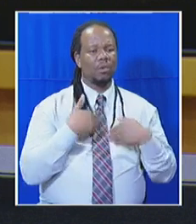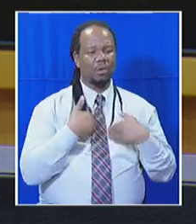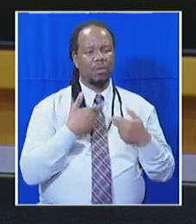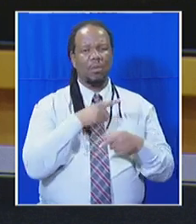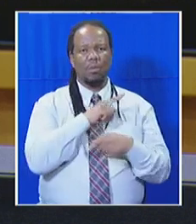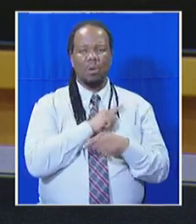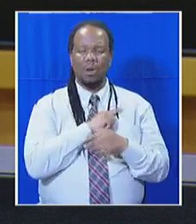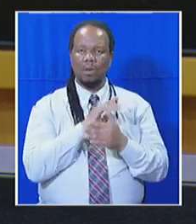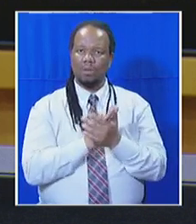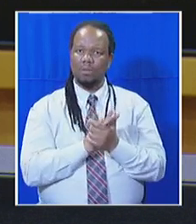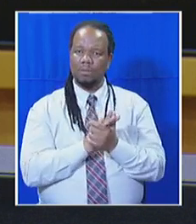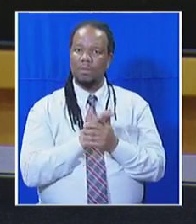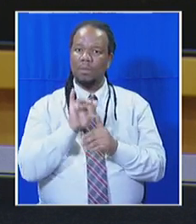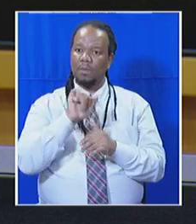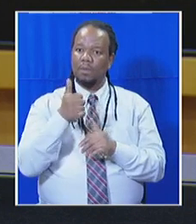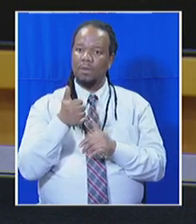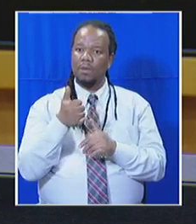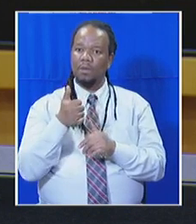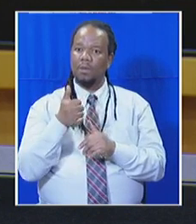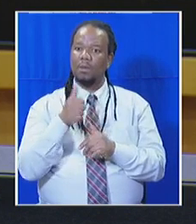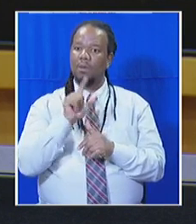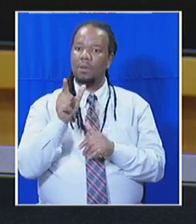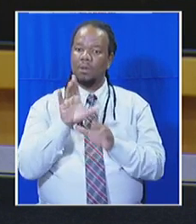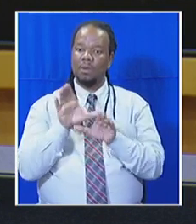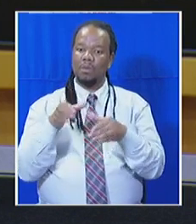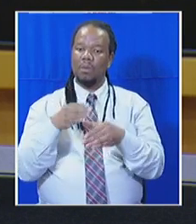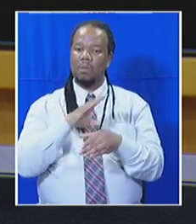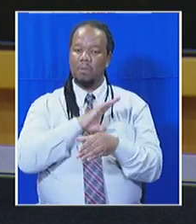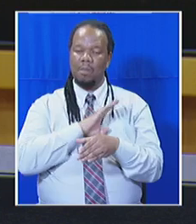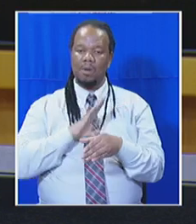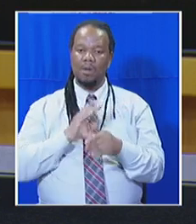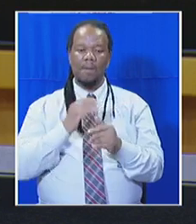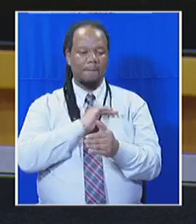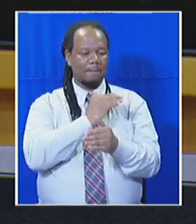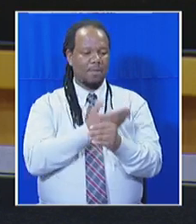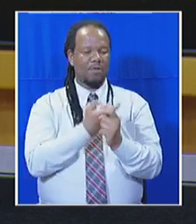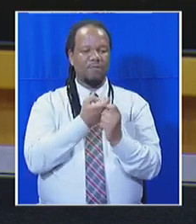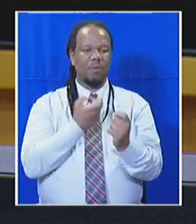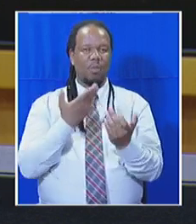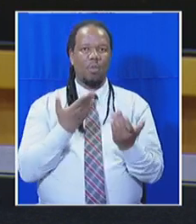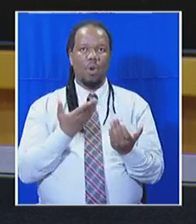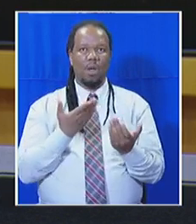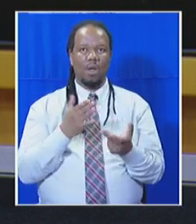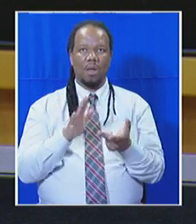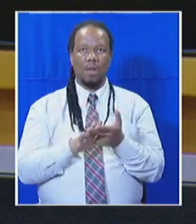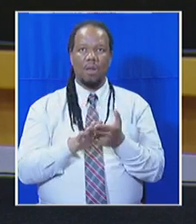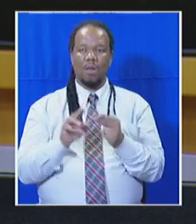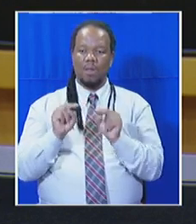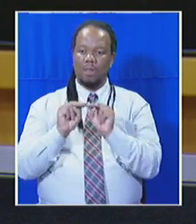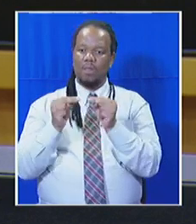because Eminent Persons Group body derive its mandate from the National Sports